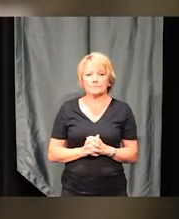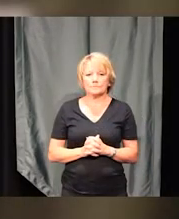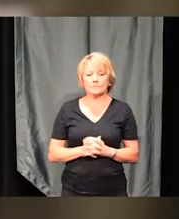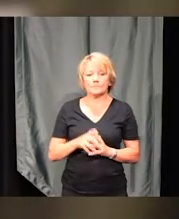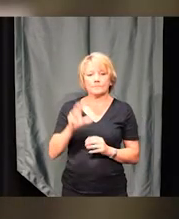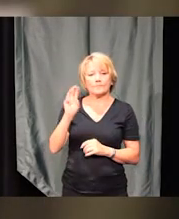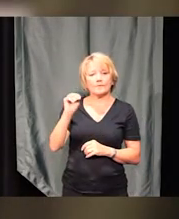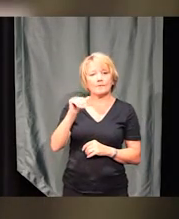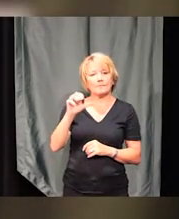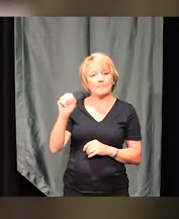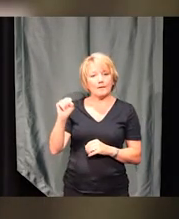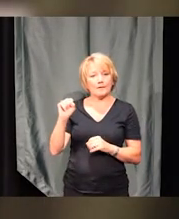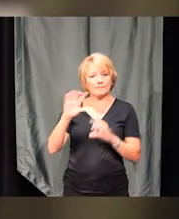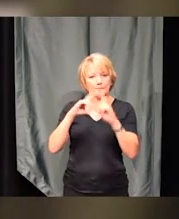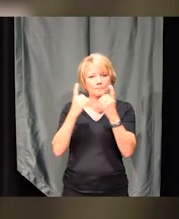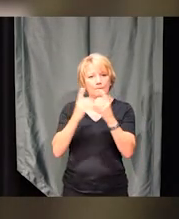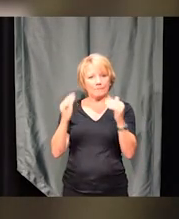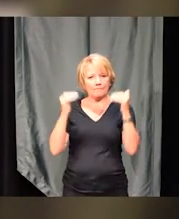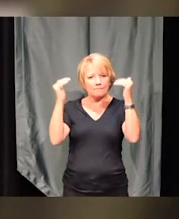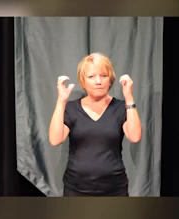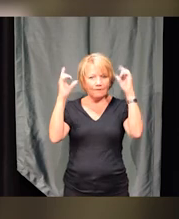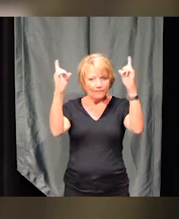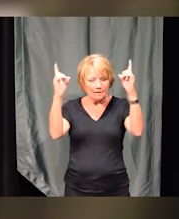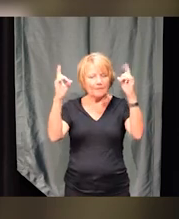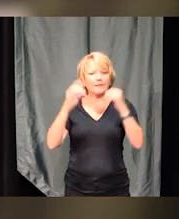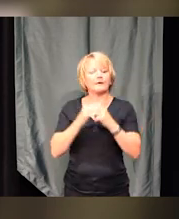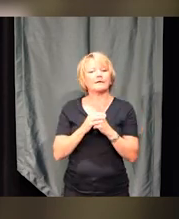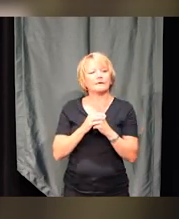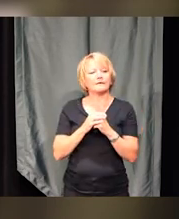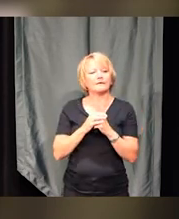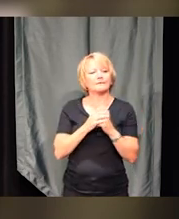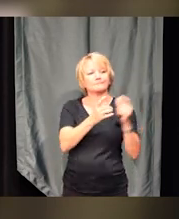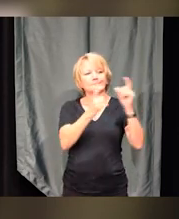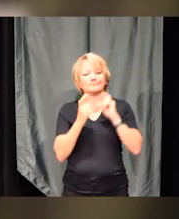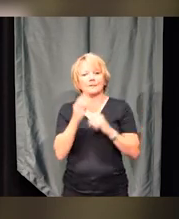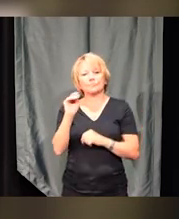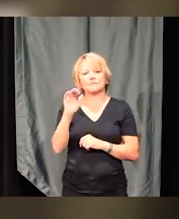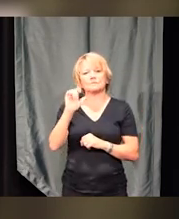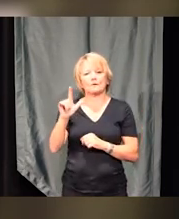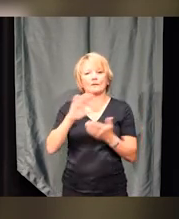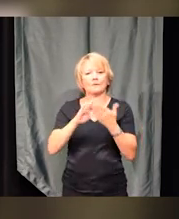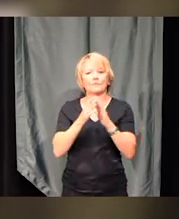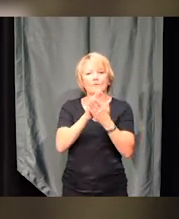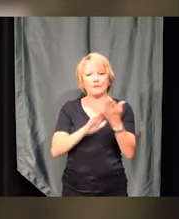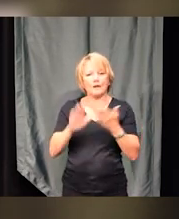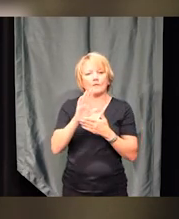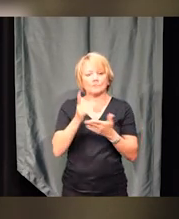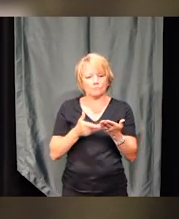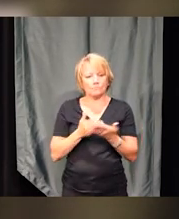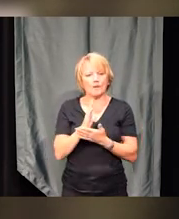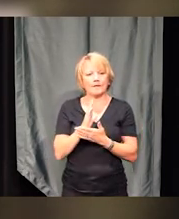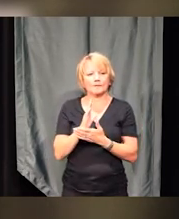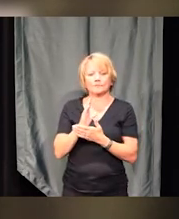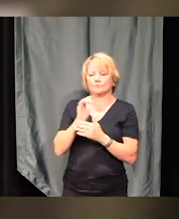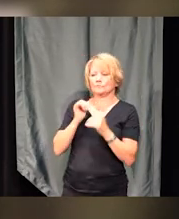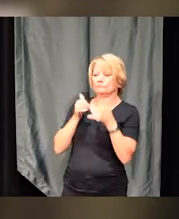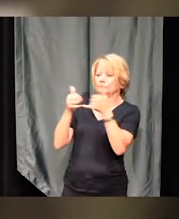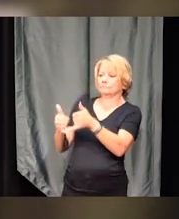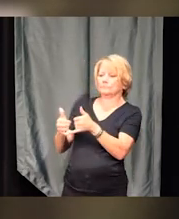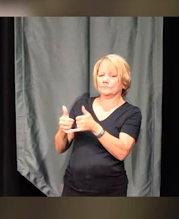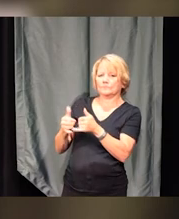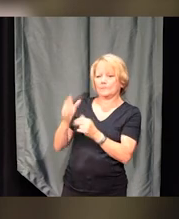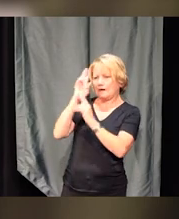The Massachusetts Department of Higher Education has granted Bristol Community College the right to award an